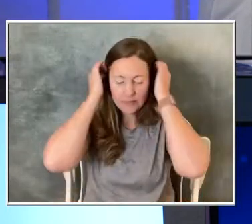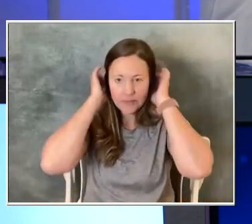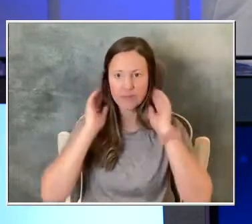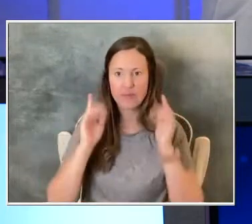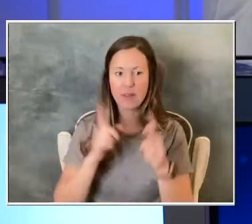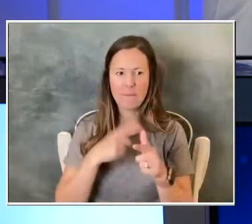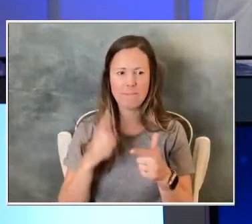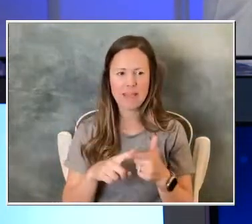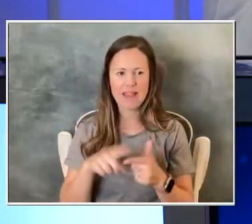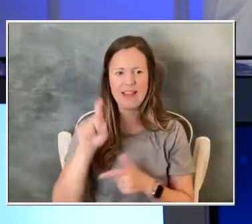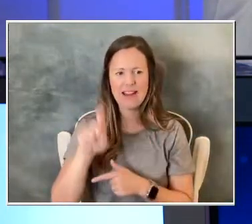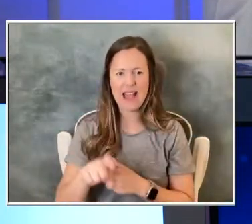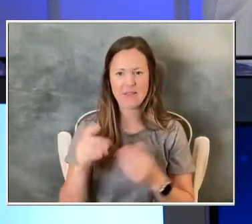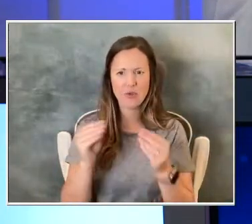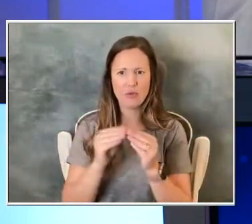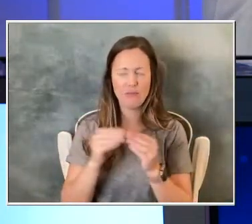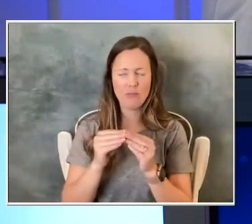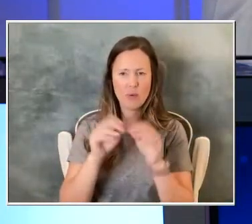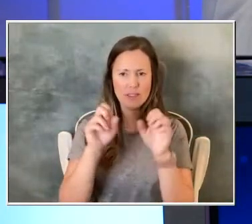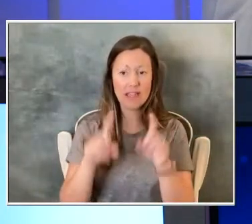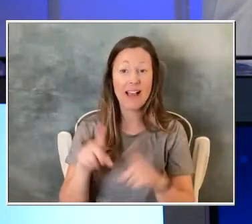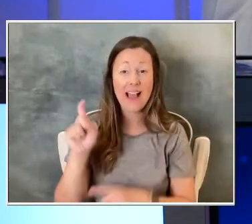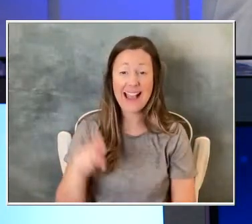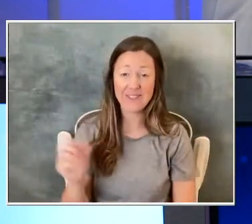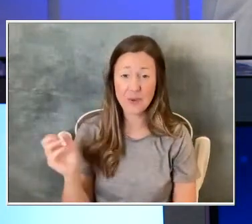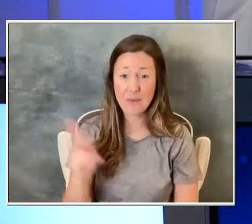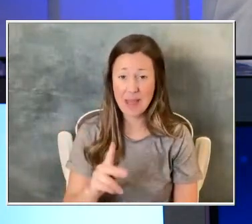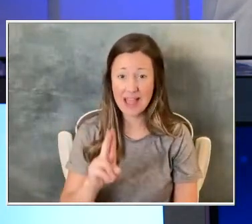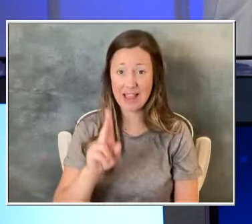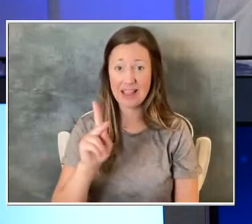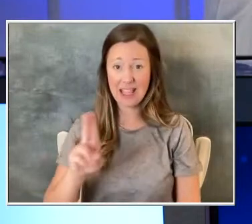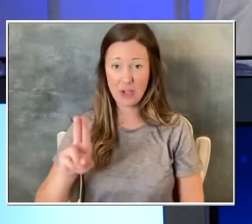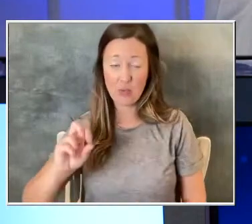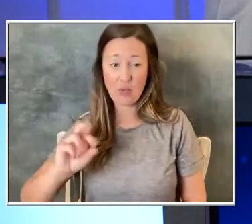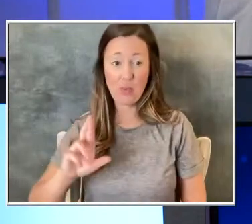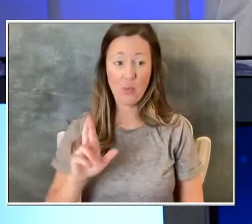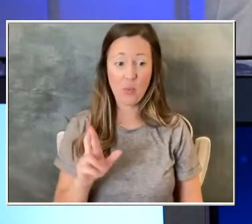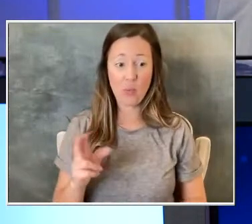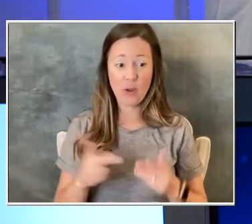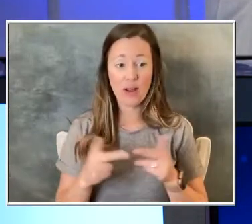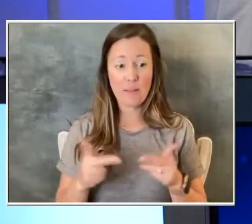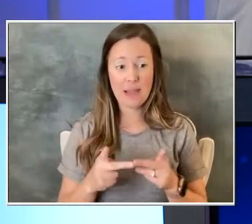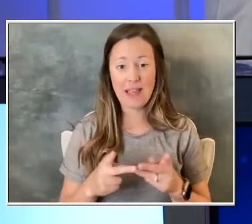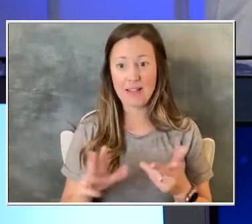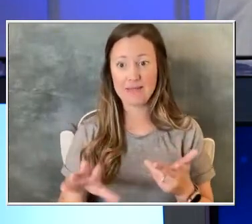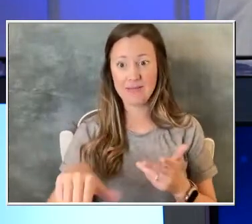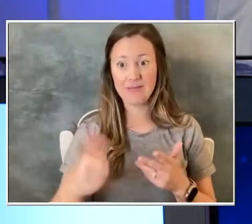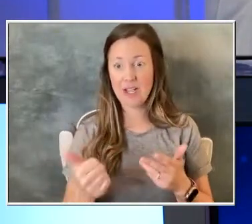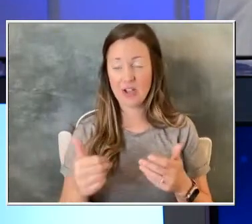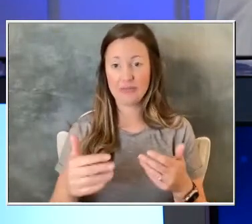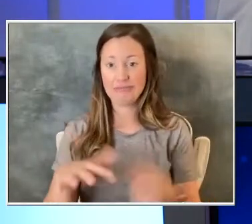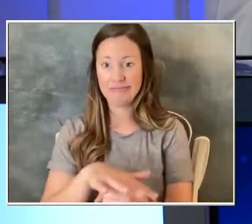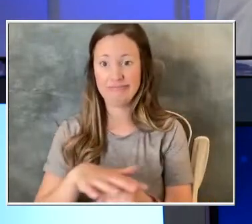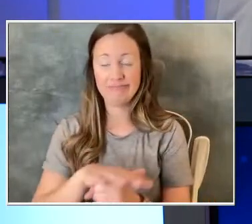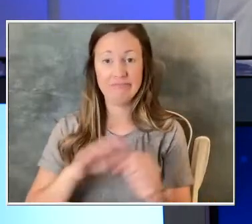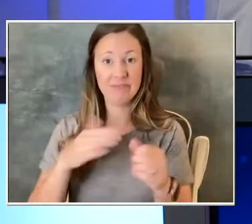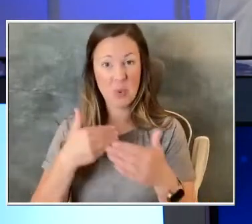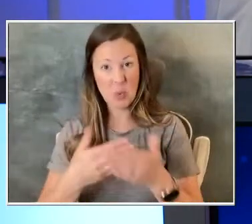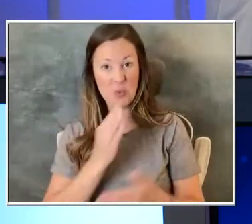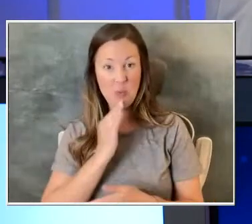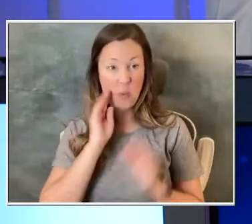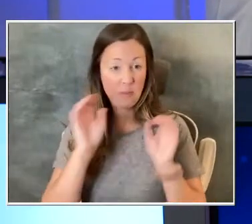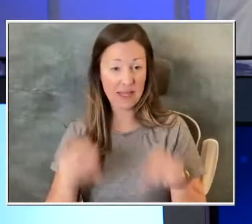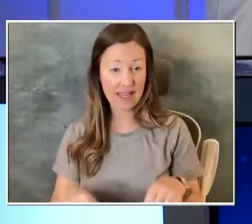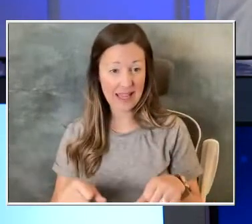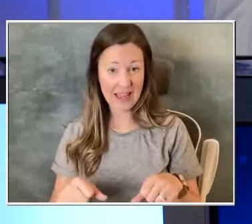to get additional screening, do they have to come back here, or is there a place out where they live that they can get those tests and then have those